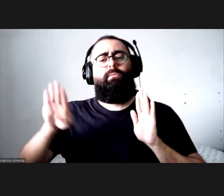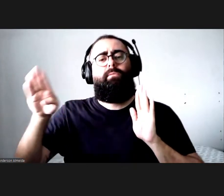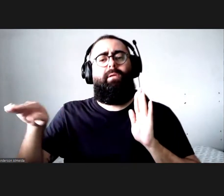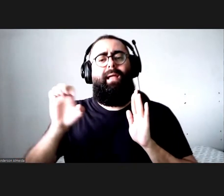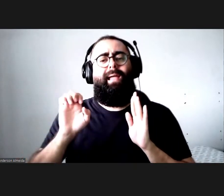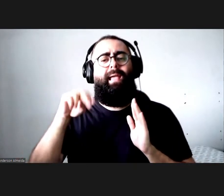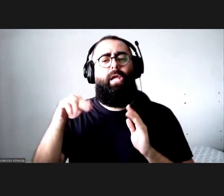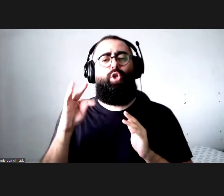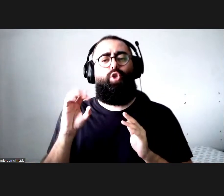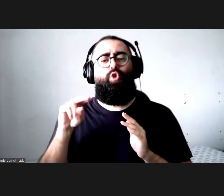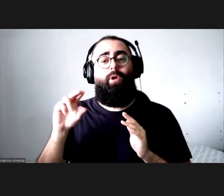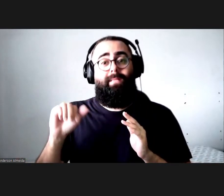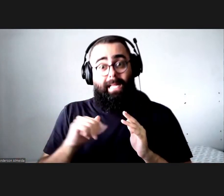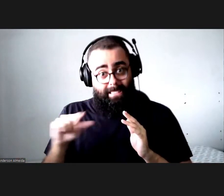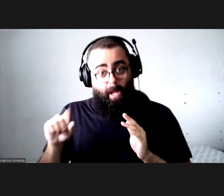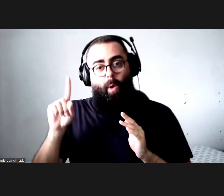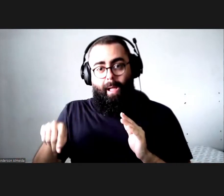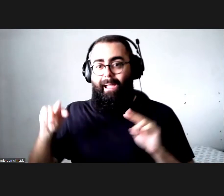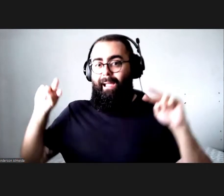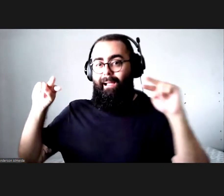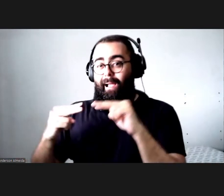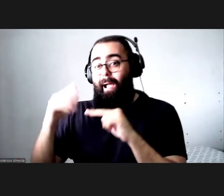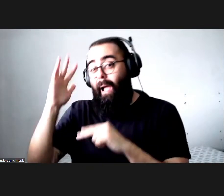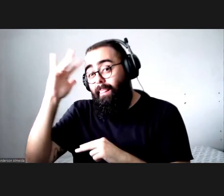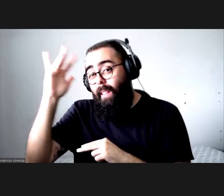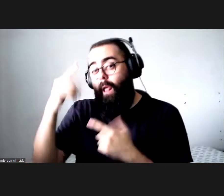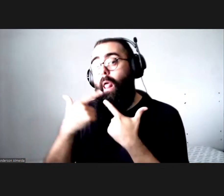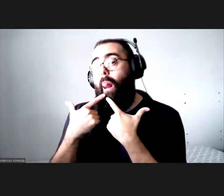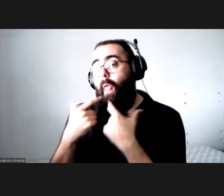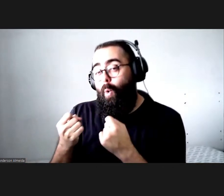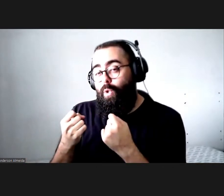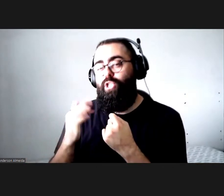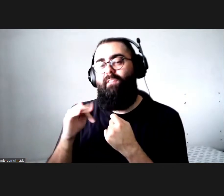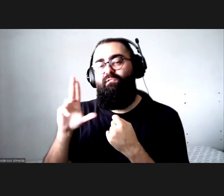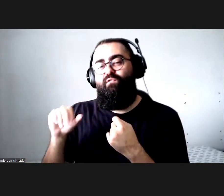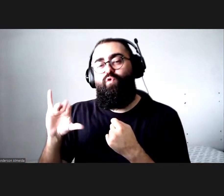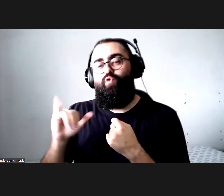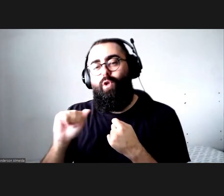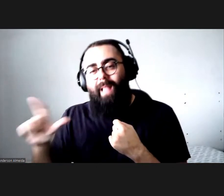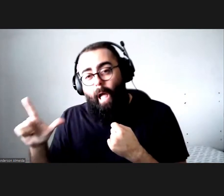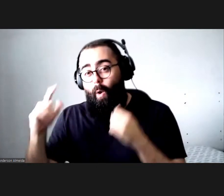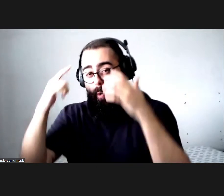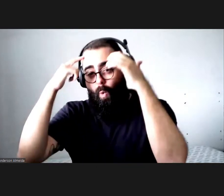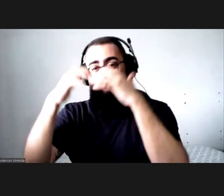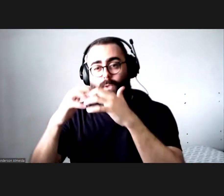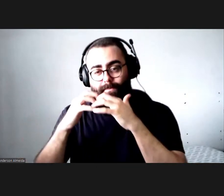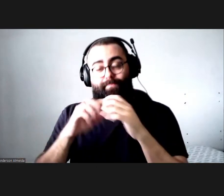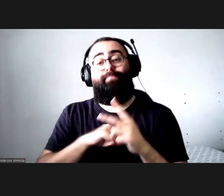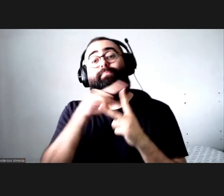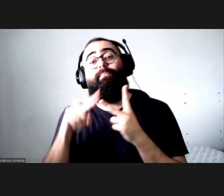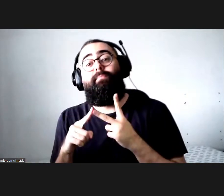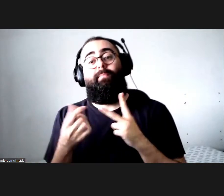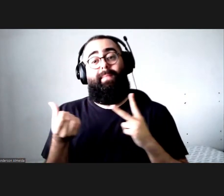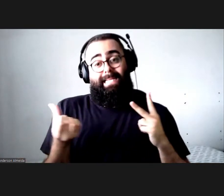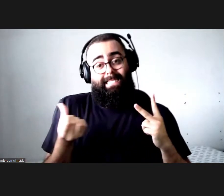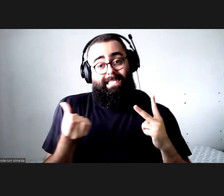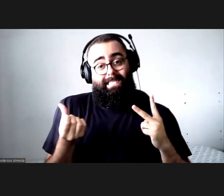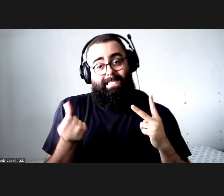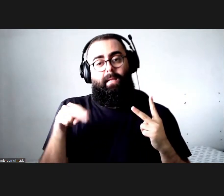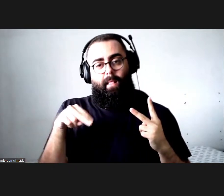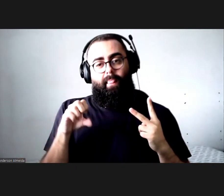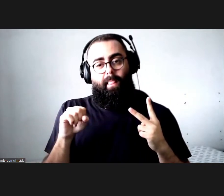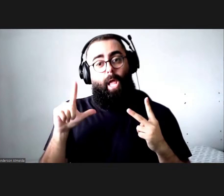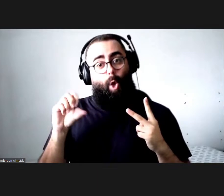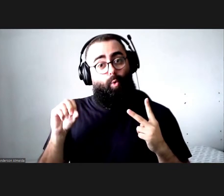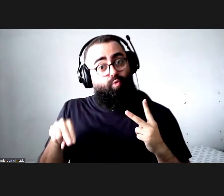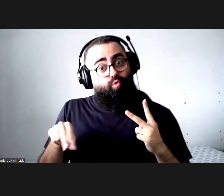functional cognitive linguistics perspective. Later on, Professor Nelson Pimenta, who is deaf, carried out a